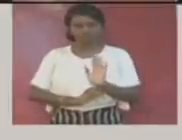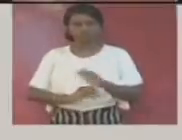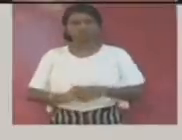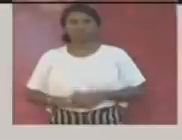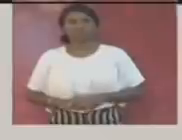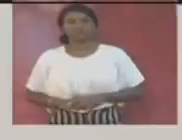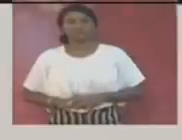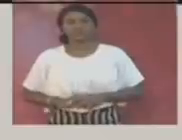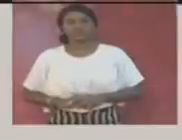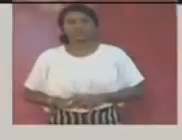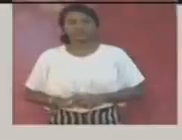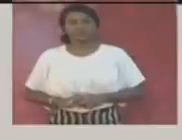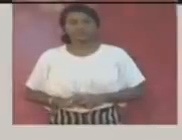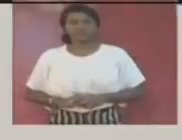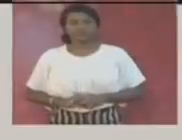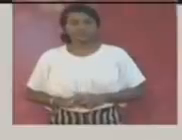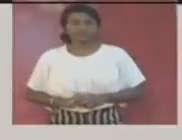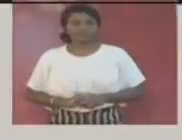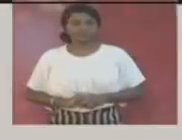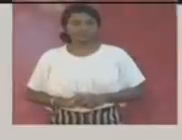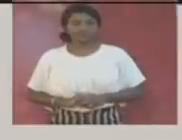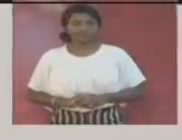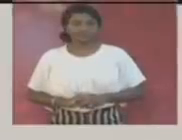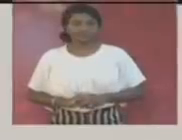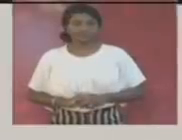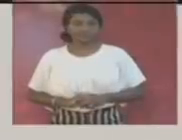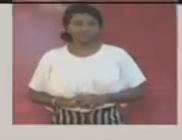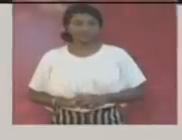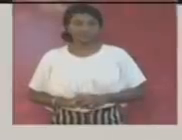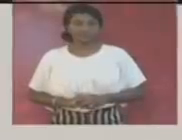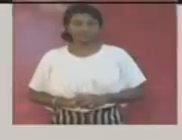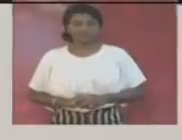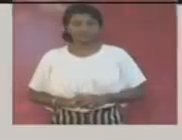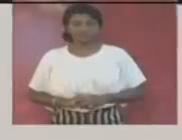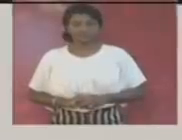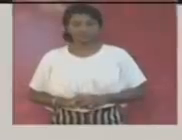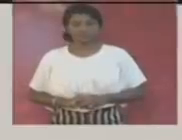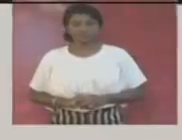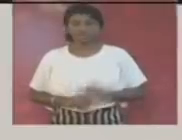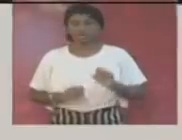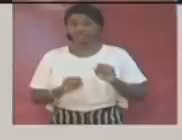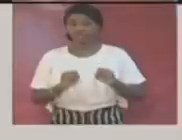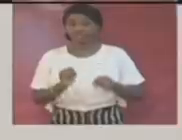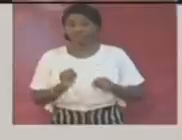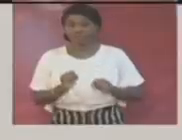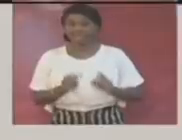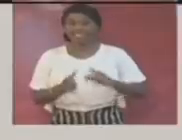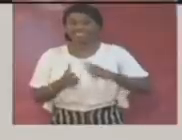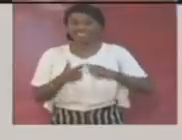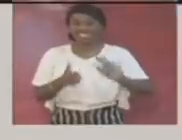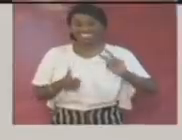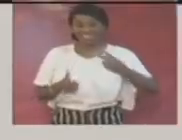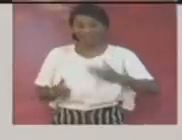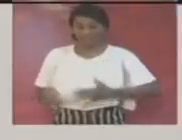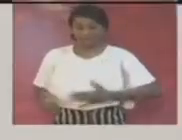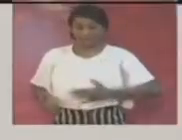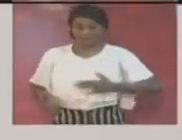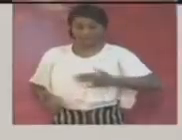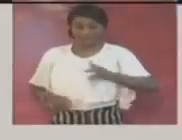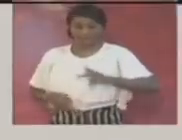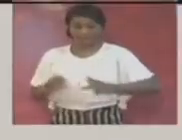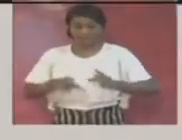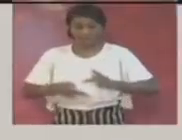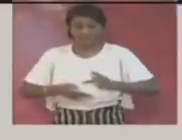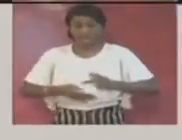as possible in terms of complications to the vaccine. So by way of the second category, pregnancy and